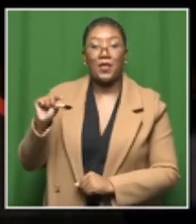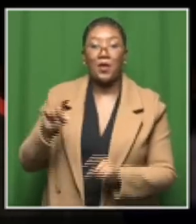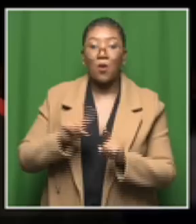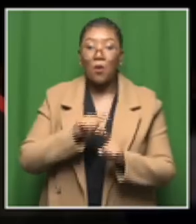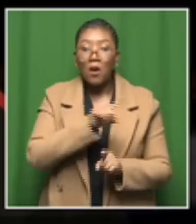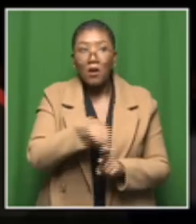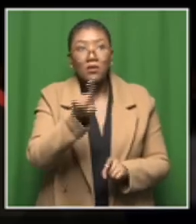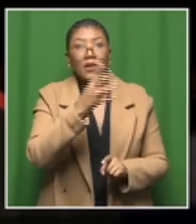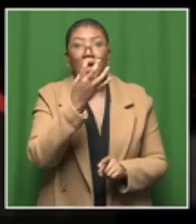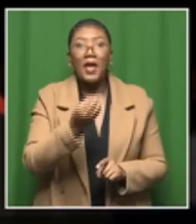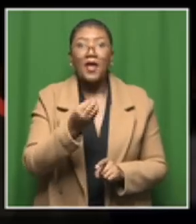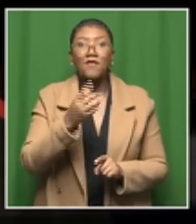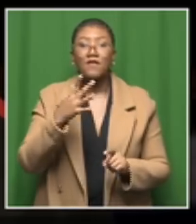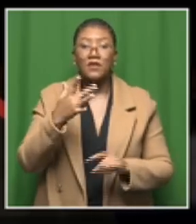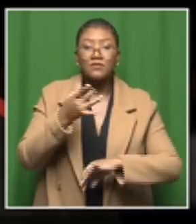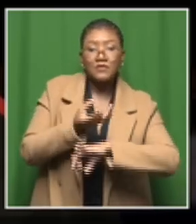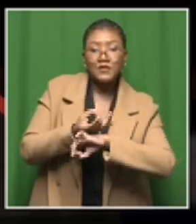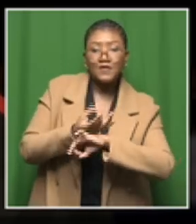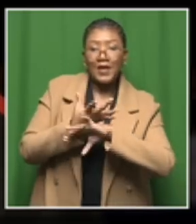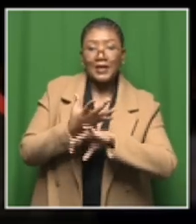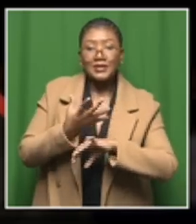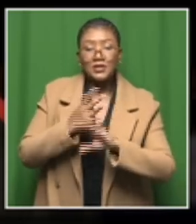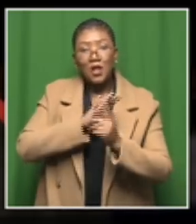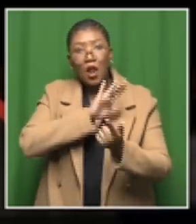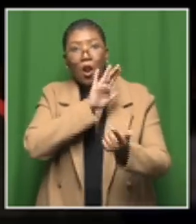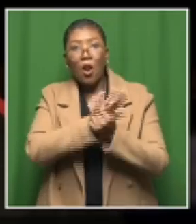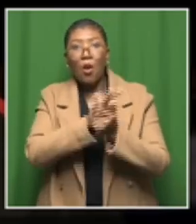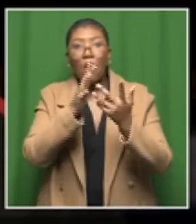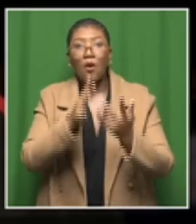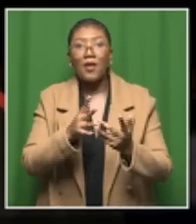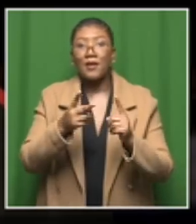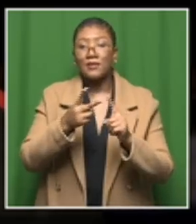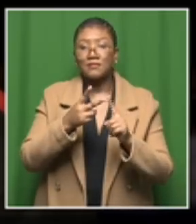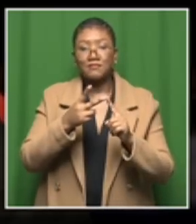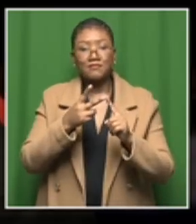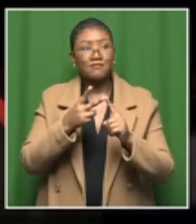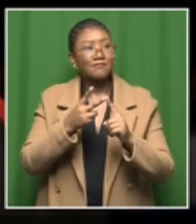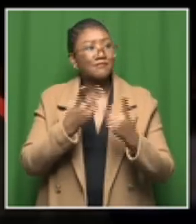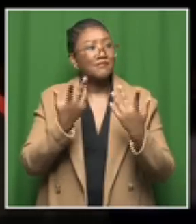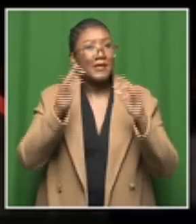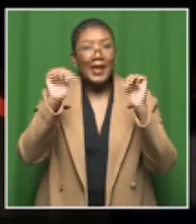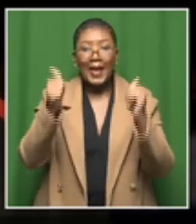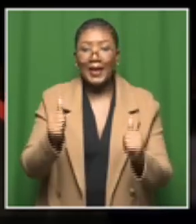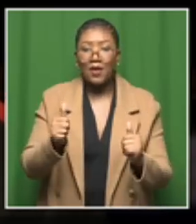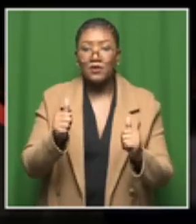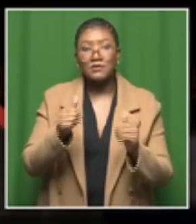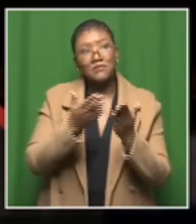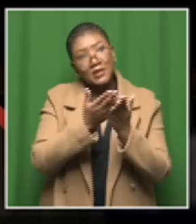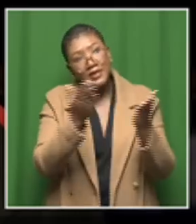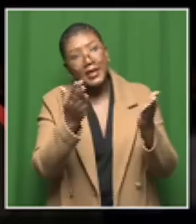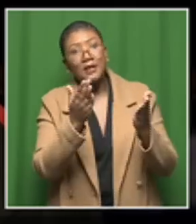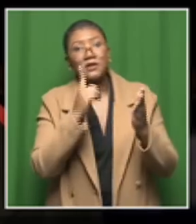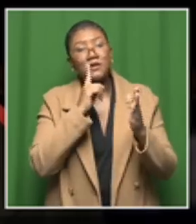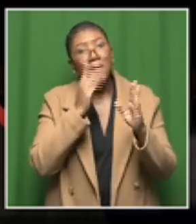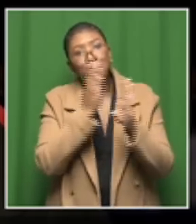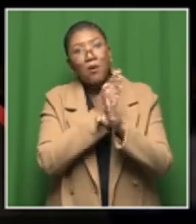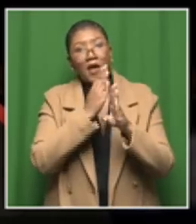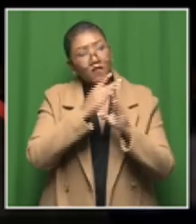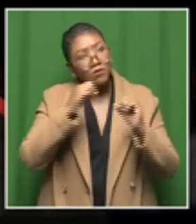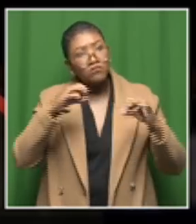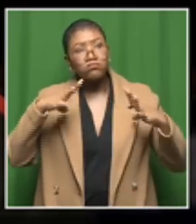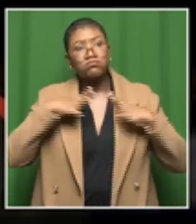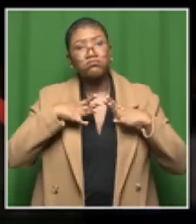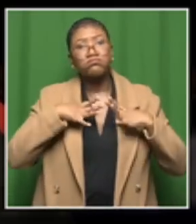fancy accountants, know how to put money offshore in trusts, etc. Which is what SARS has been saying. Let's give them the resources to invest in